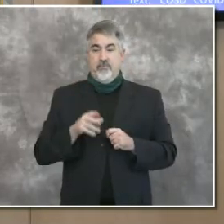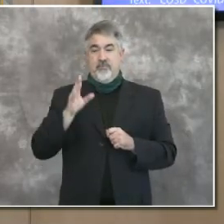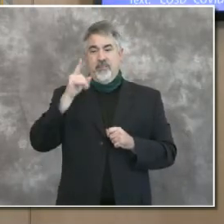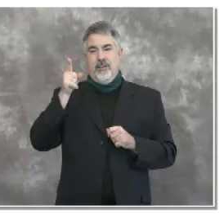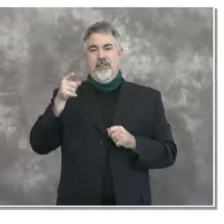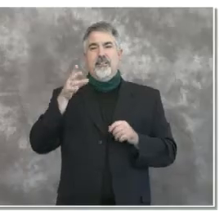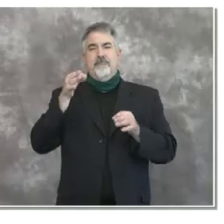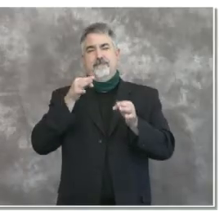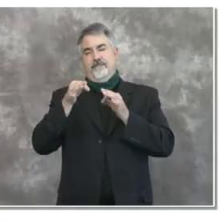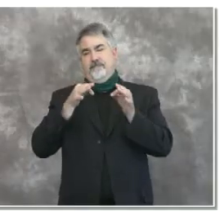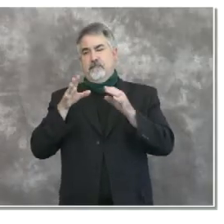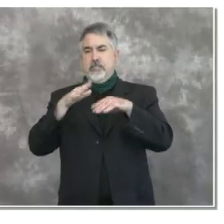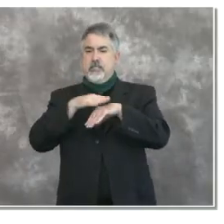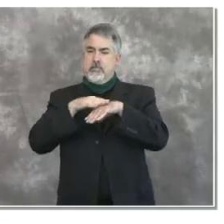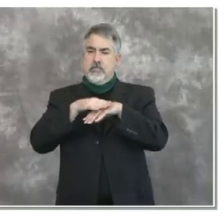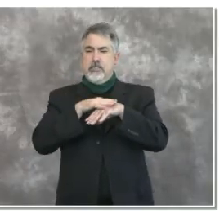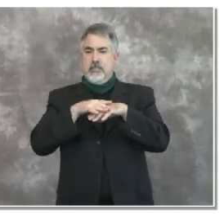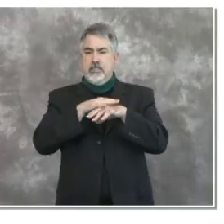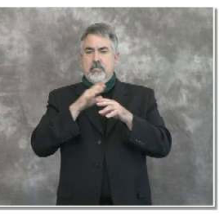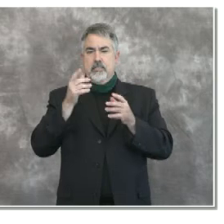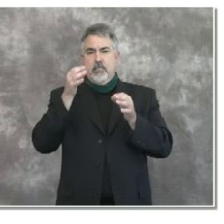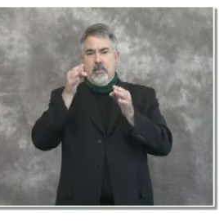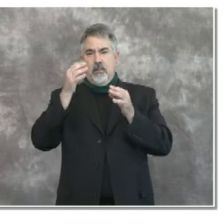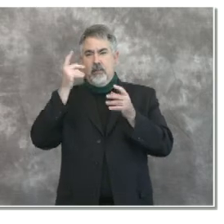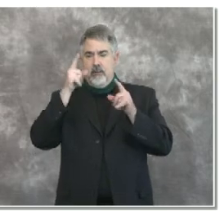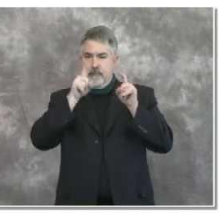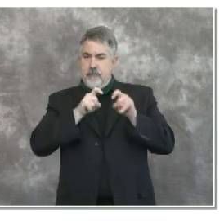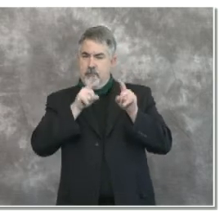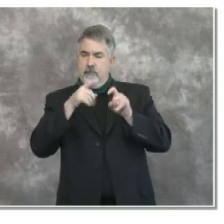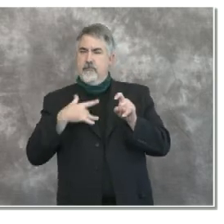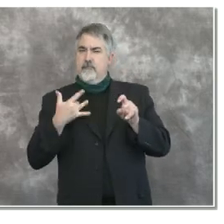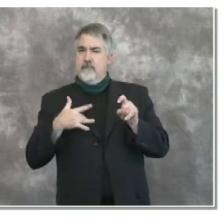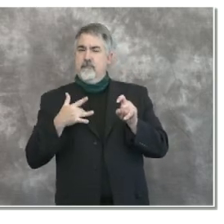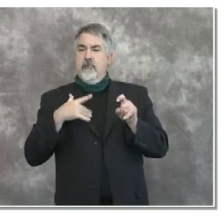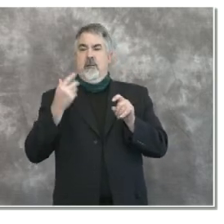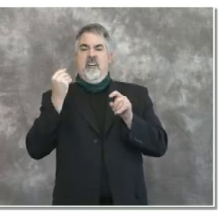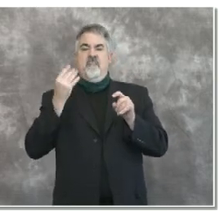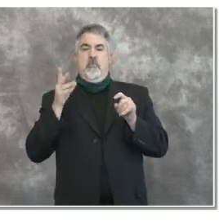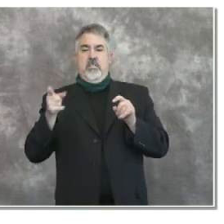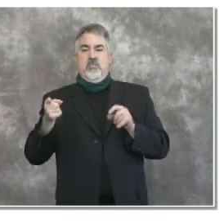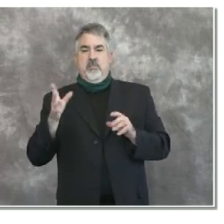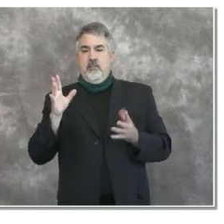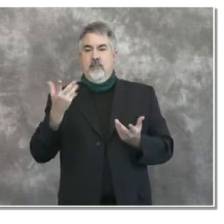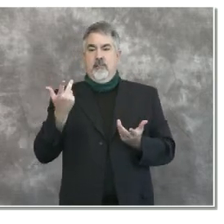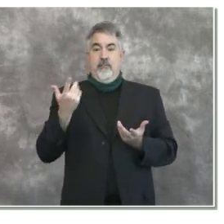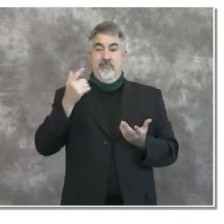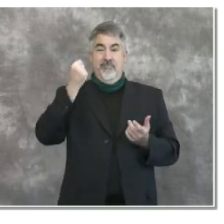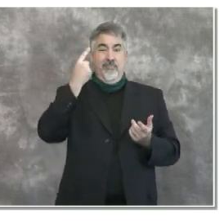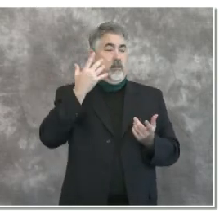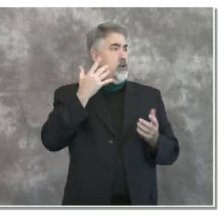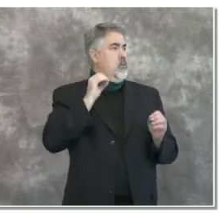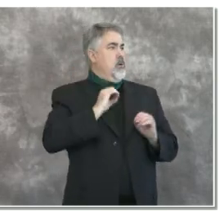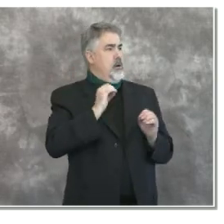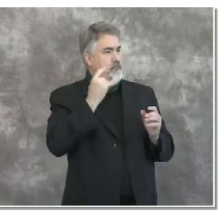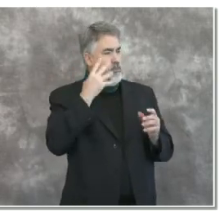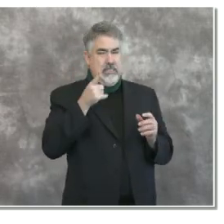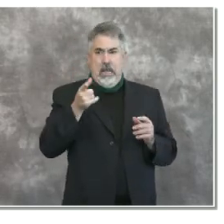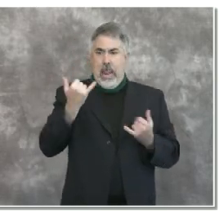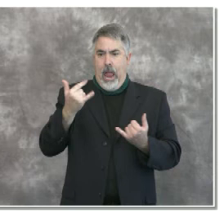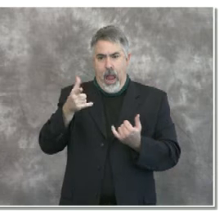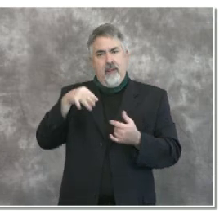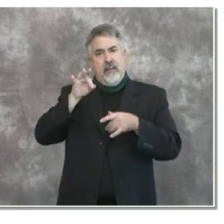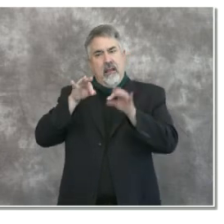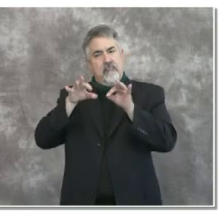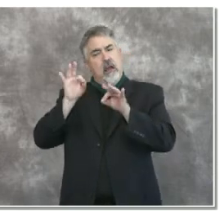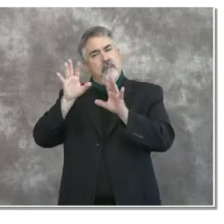preliminary, but at this point, something is better than nothing. This is a small volunteer study